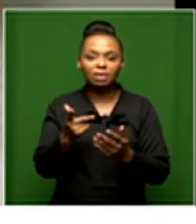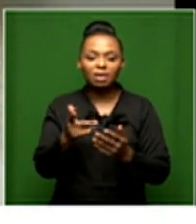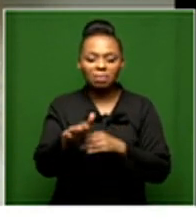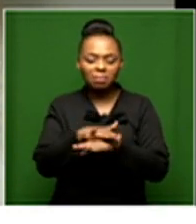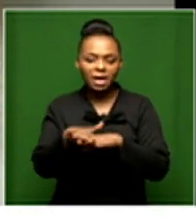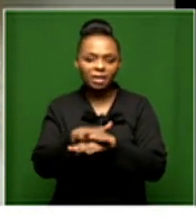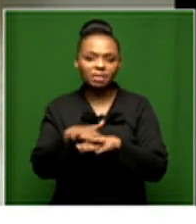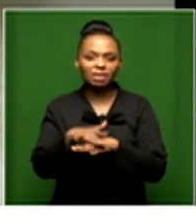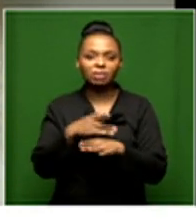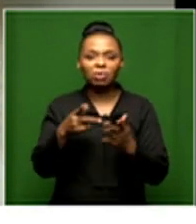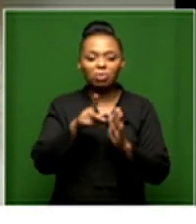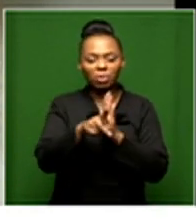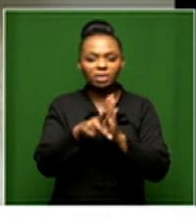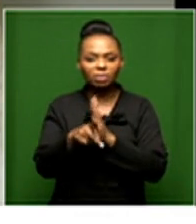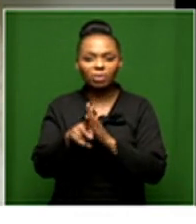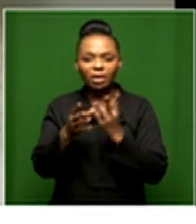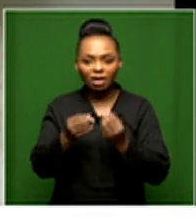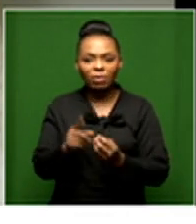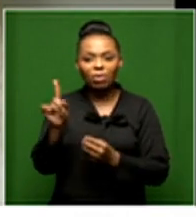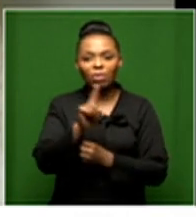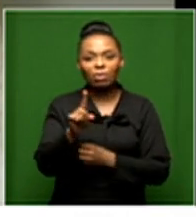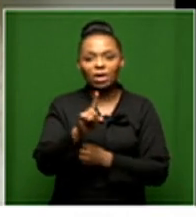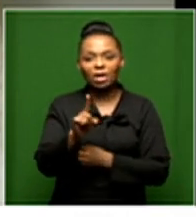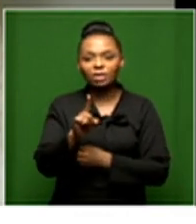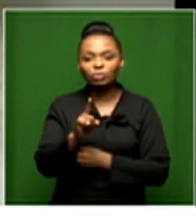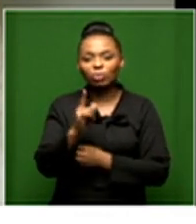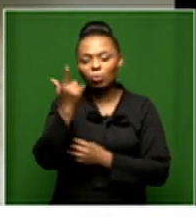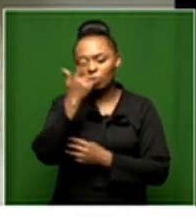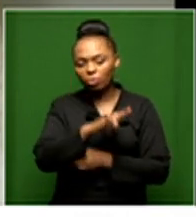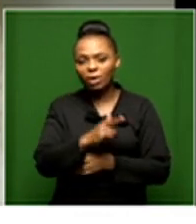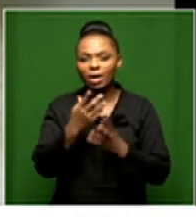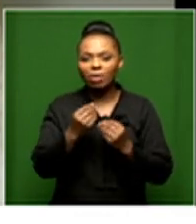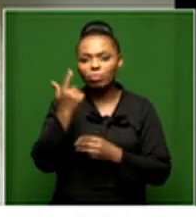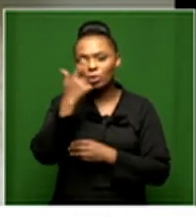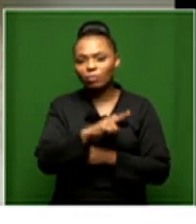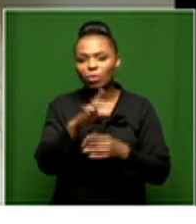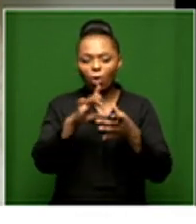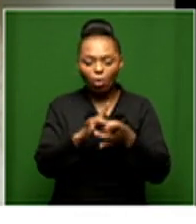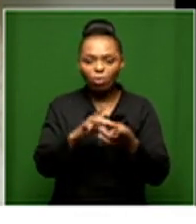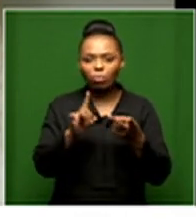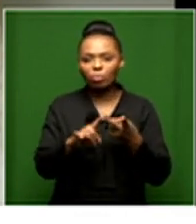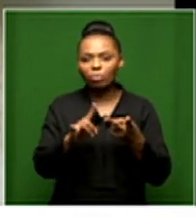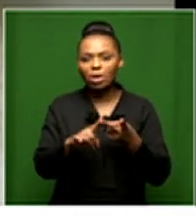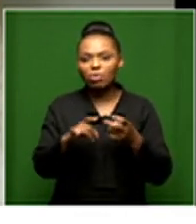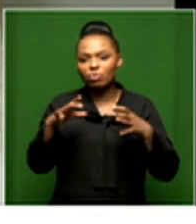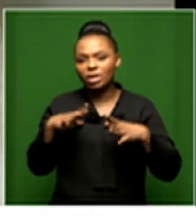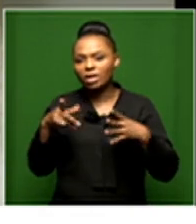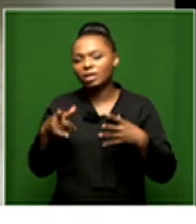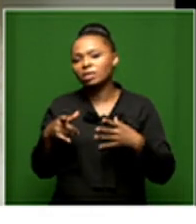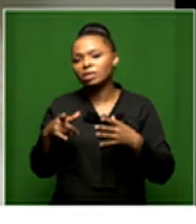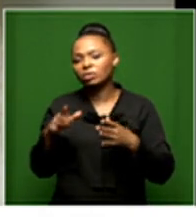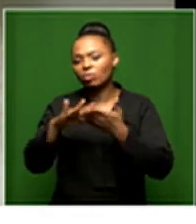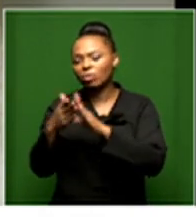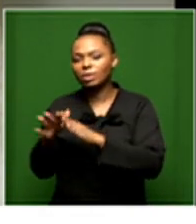basics, the principles that we have, is to create beautiful homes, to have a rich community support,